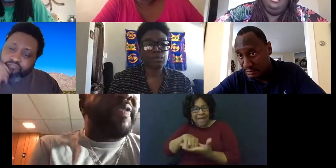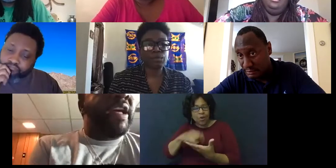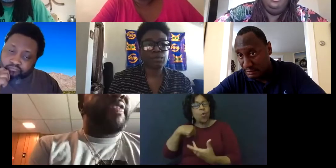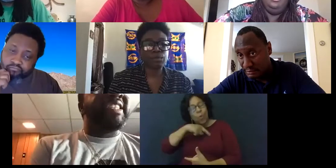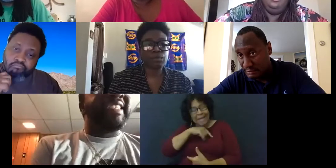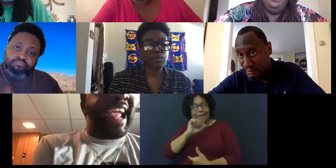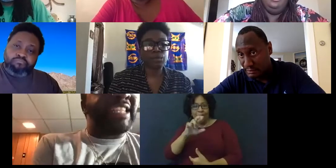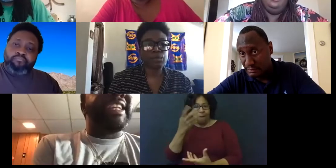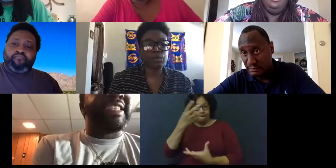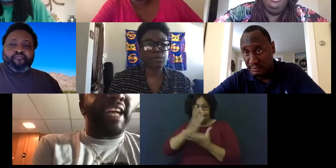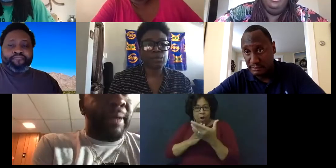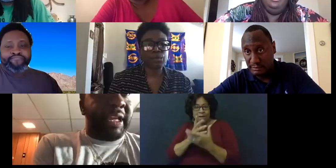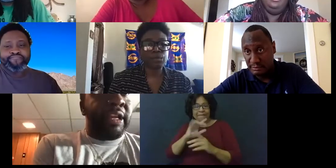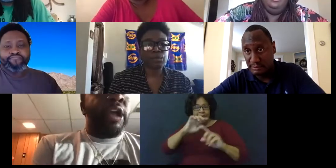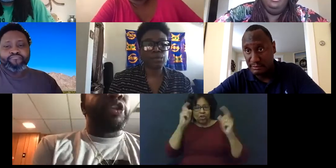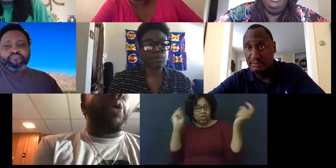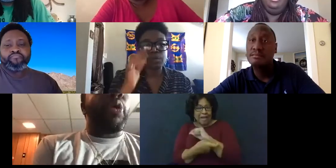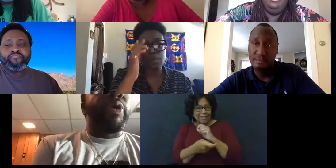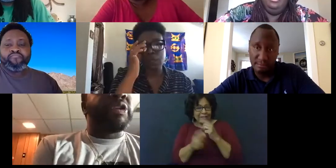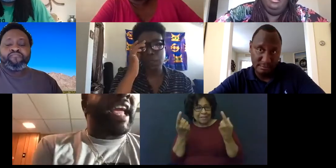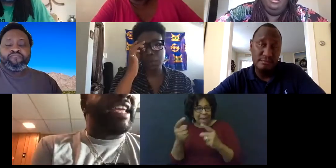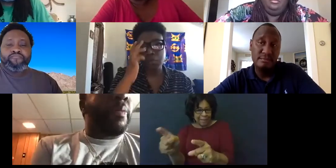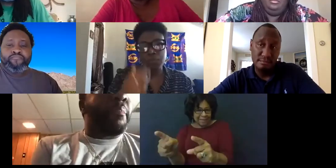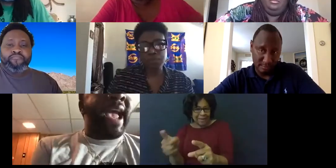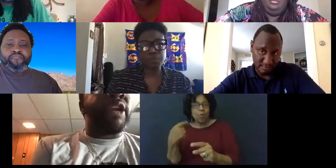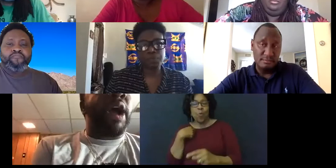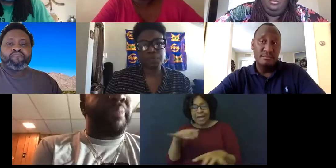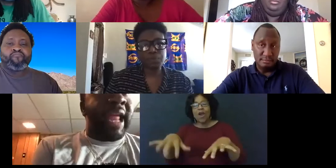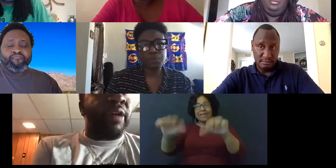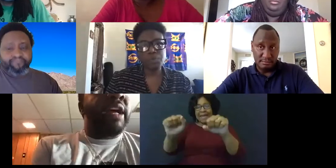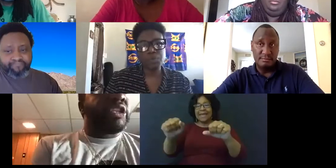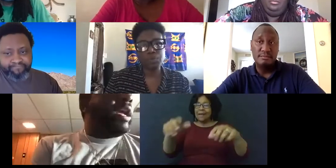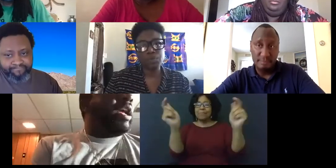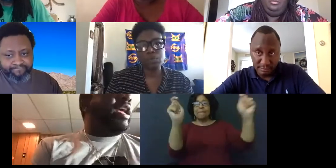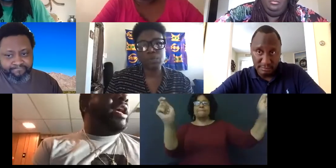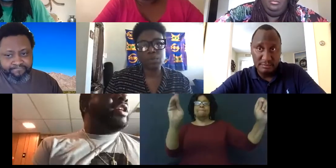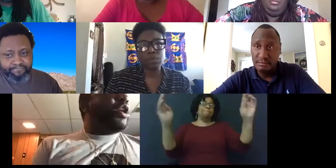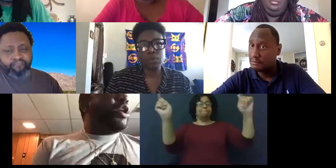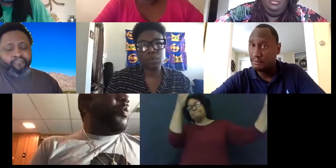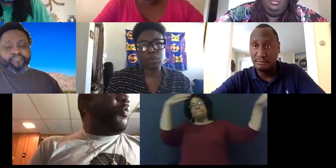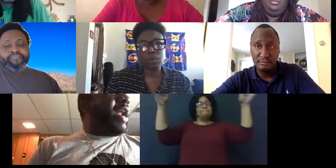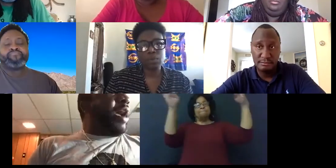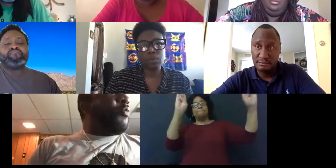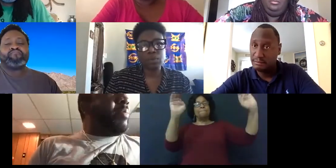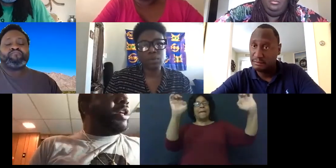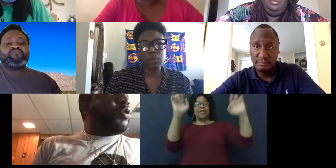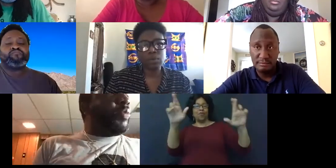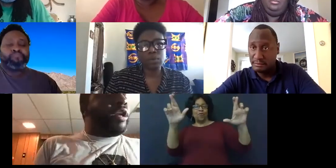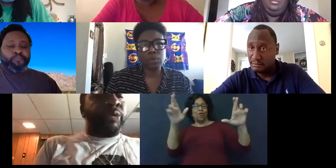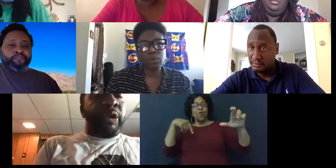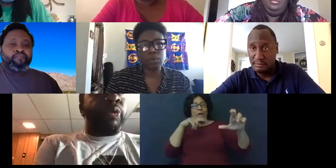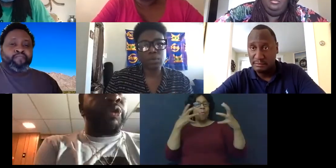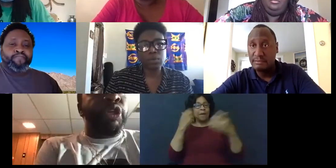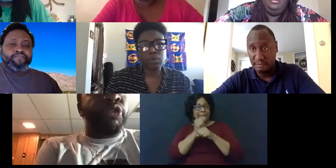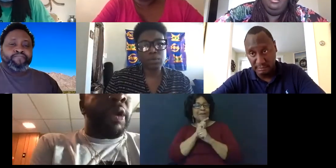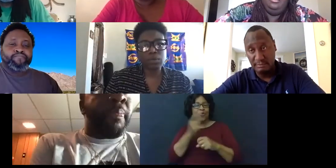of the change that is coming. So we're taking the banner up now. So so what I want to make sure that we